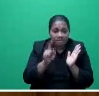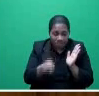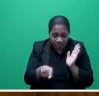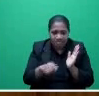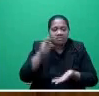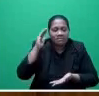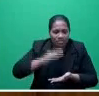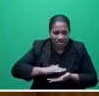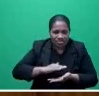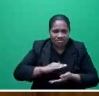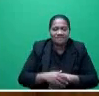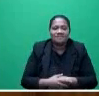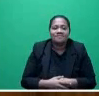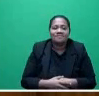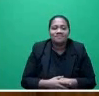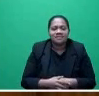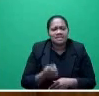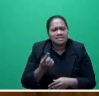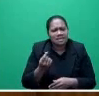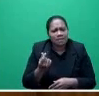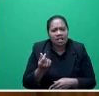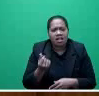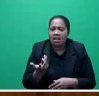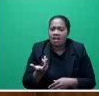reduction is. As simple as that.